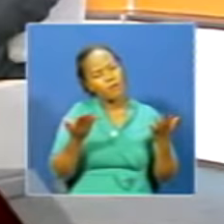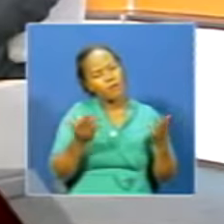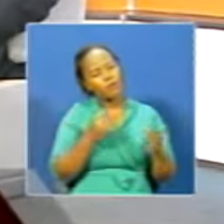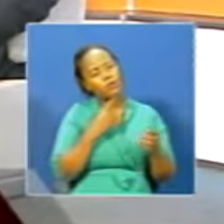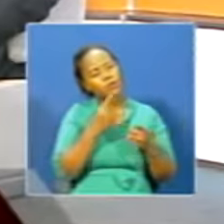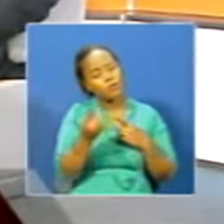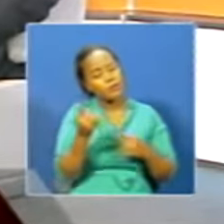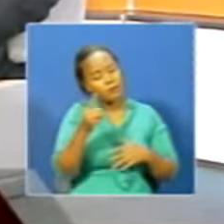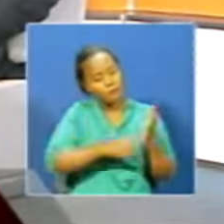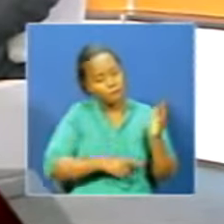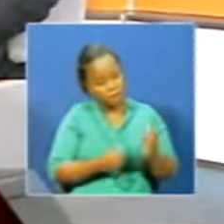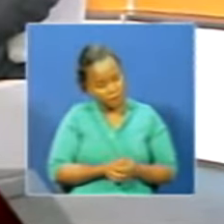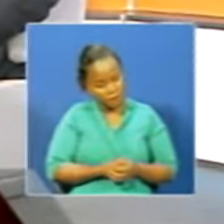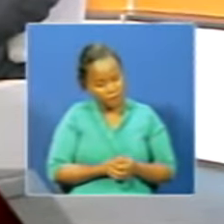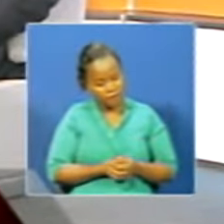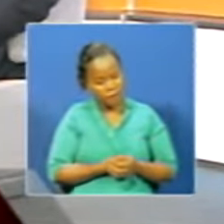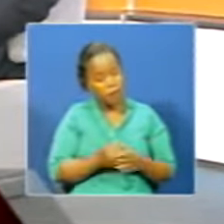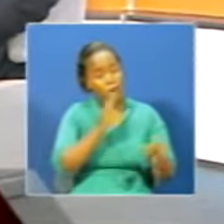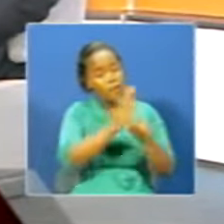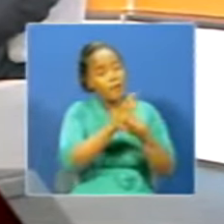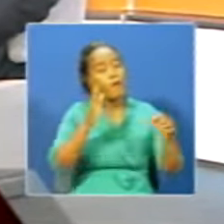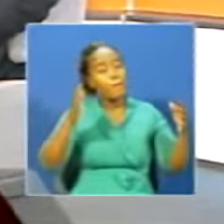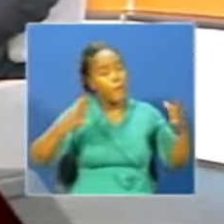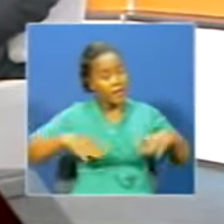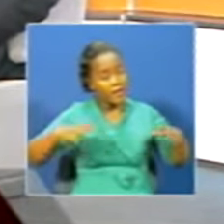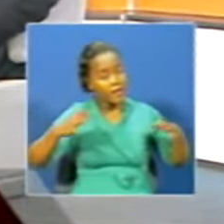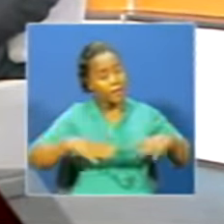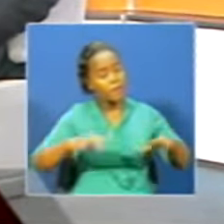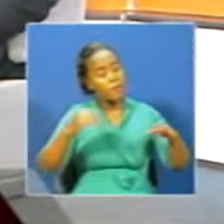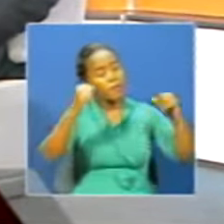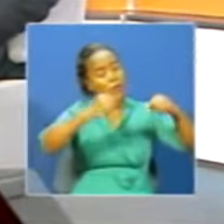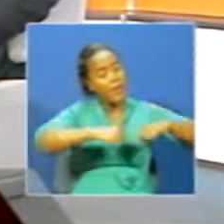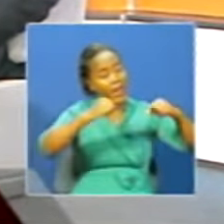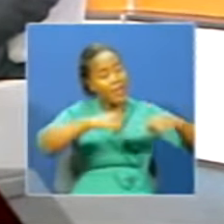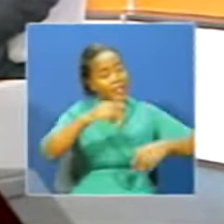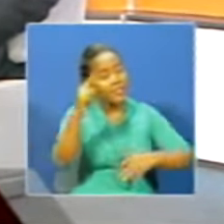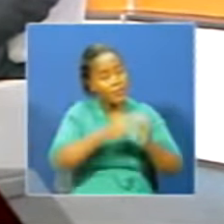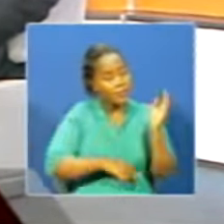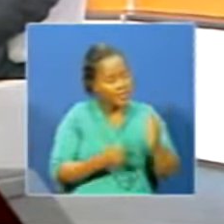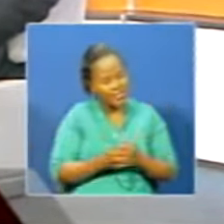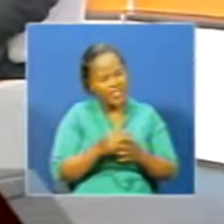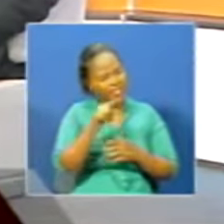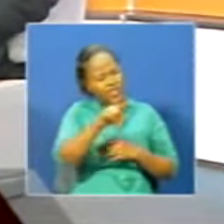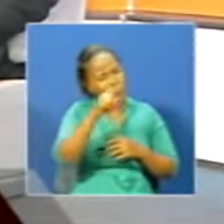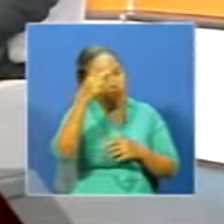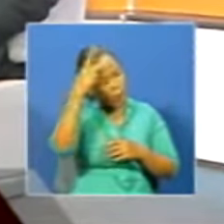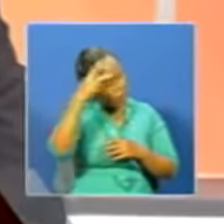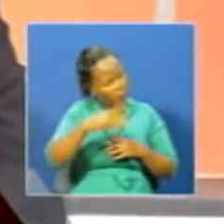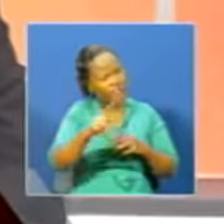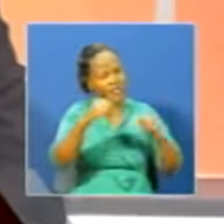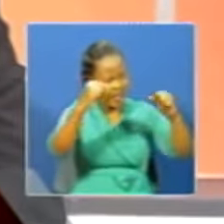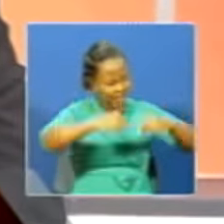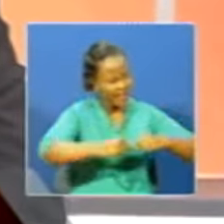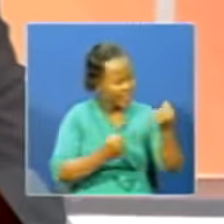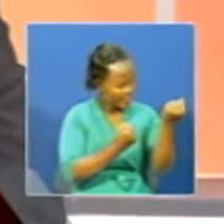Broadly speaking, mm-hmm. most people are agreed on your fiscal policies. Mm-hmm. But there are those who